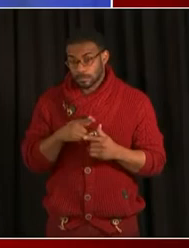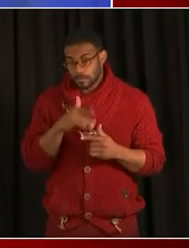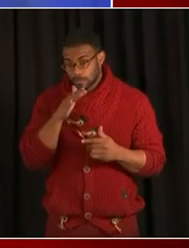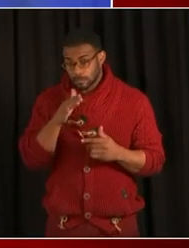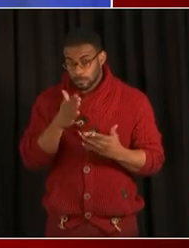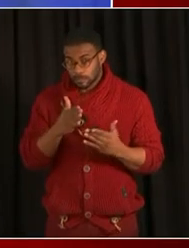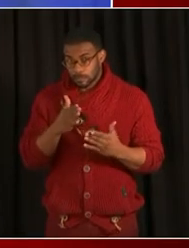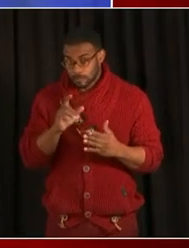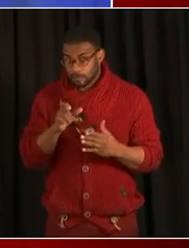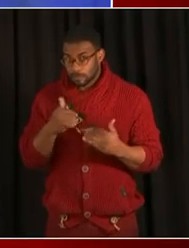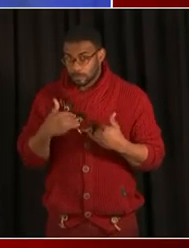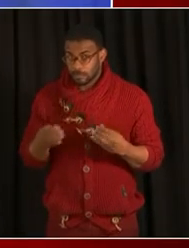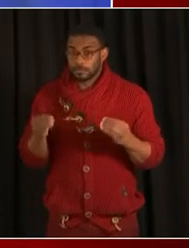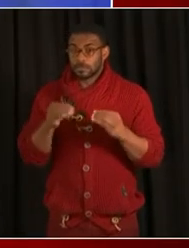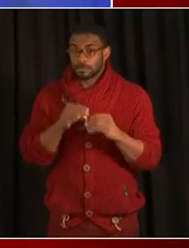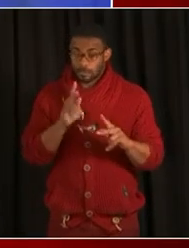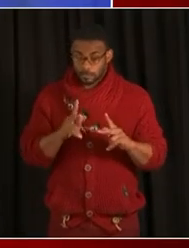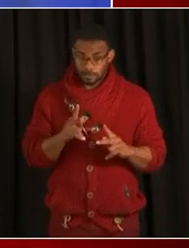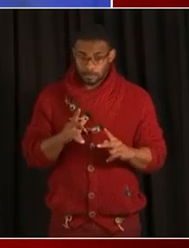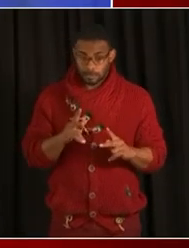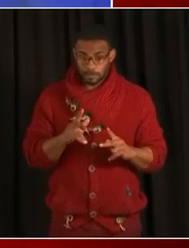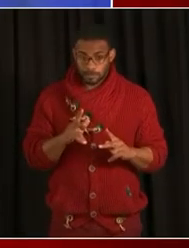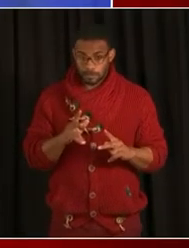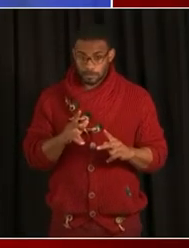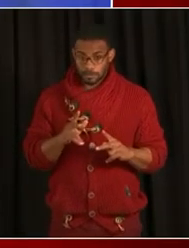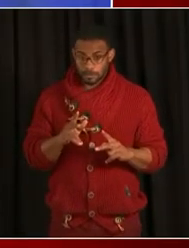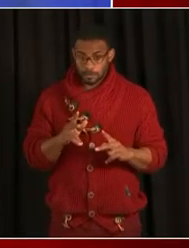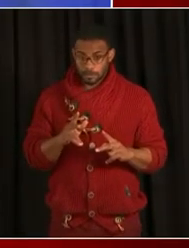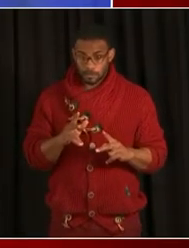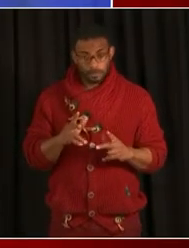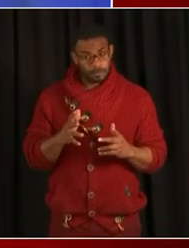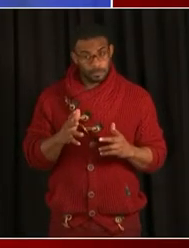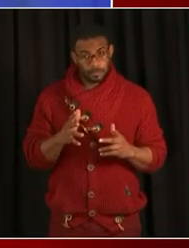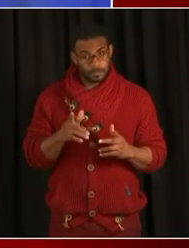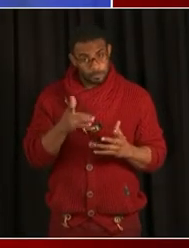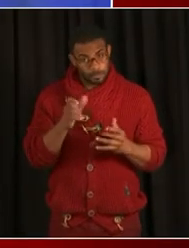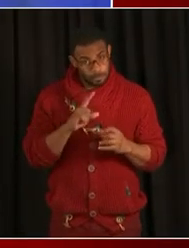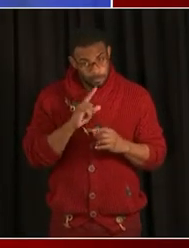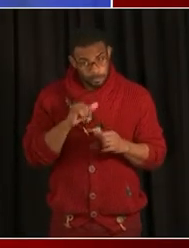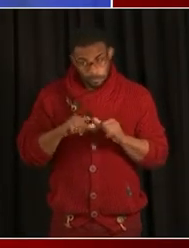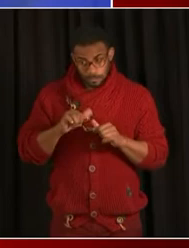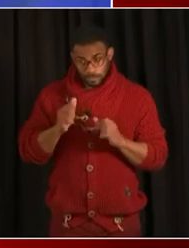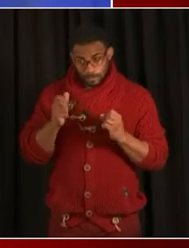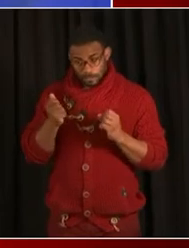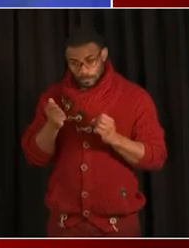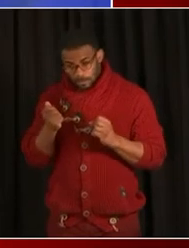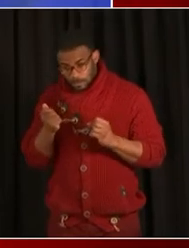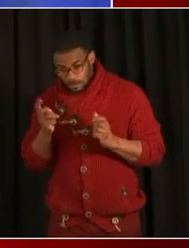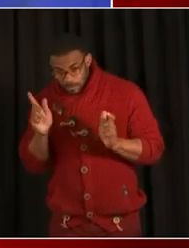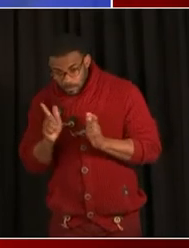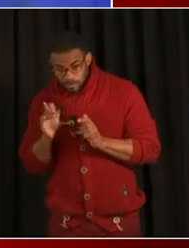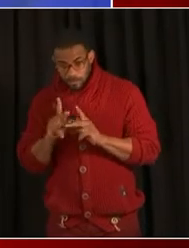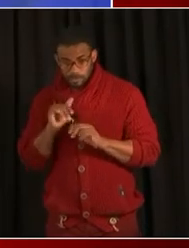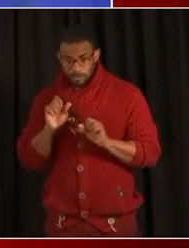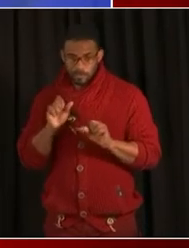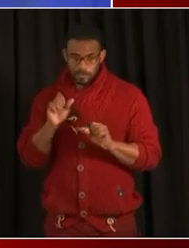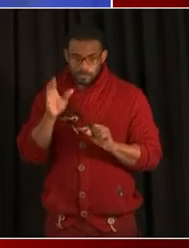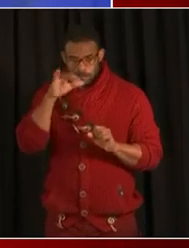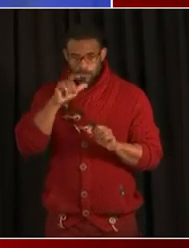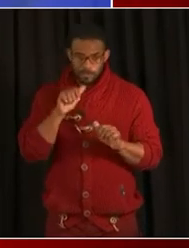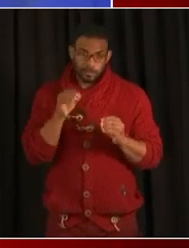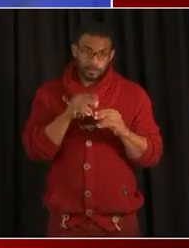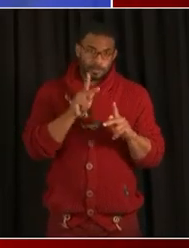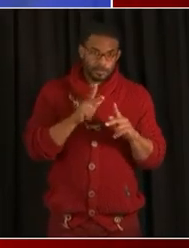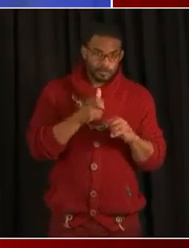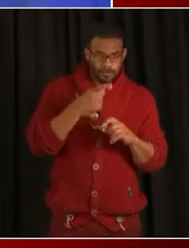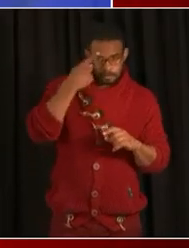then we're going to probably need to have more people. And you want to be around as few people as possible, but the irony is you need more